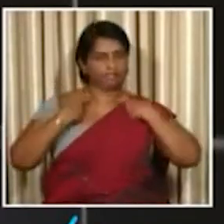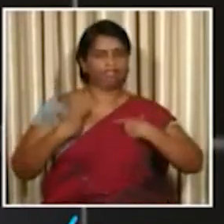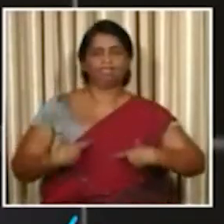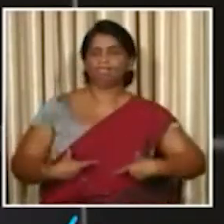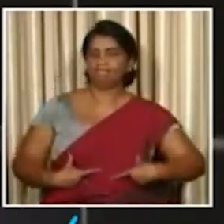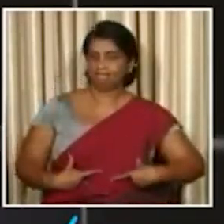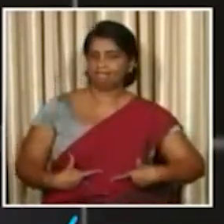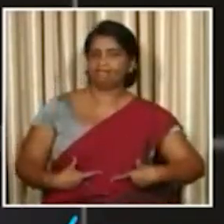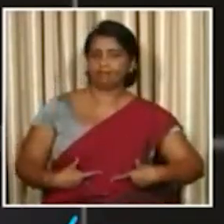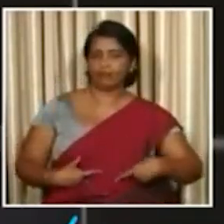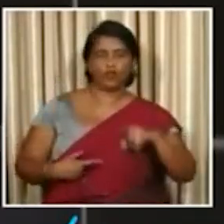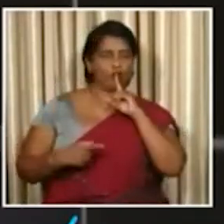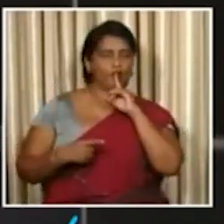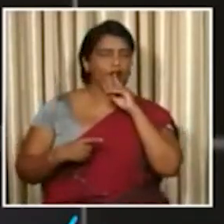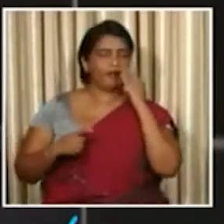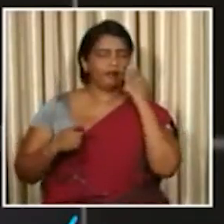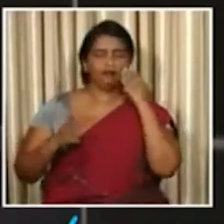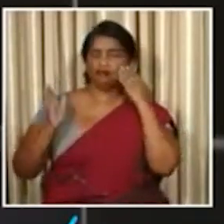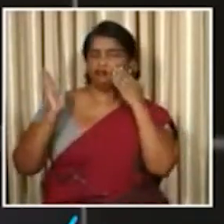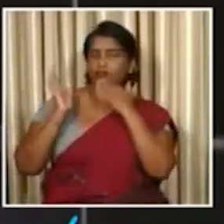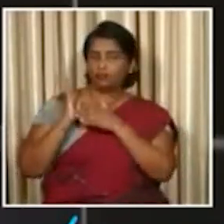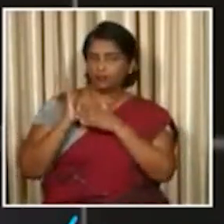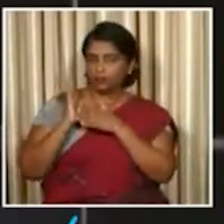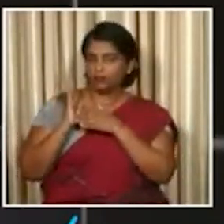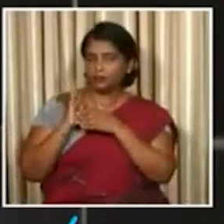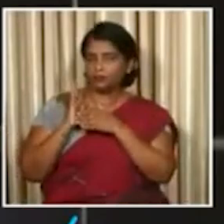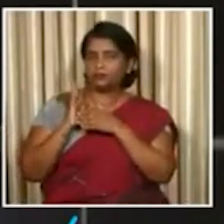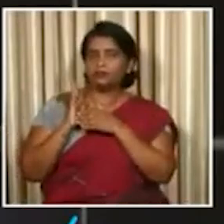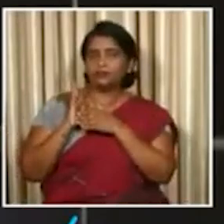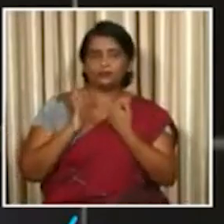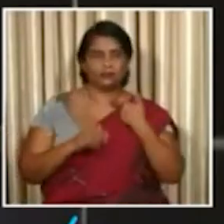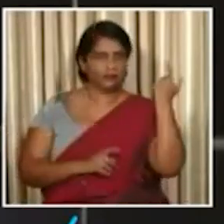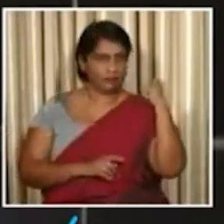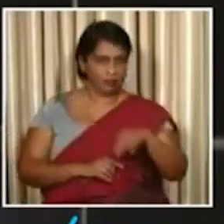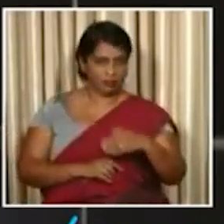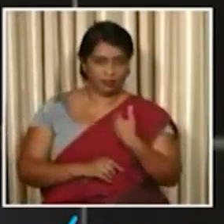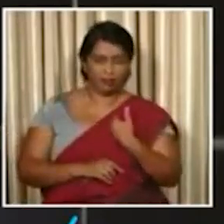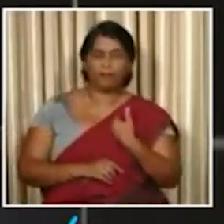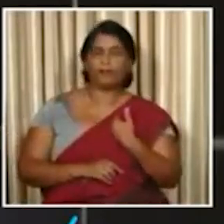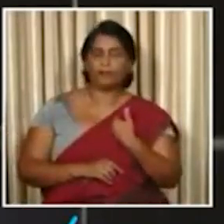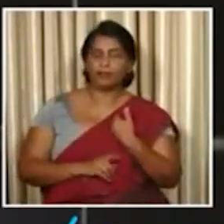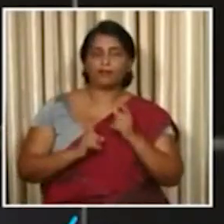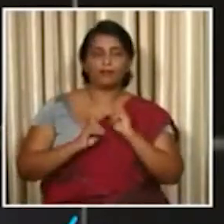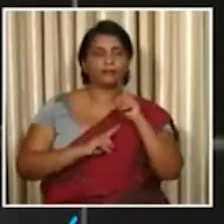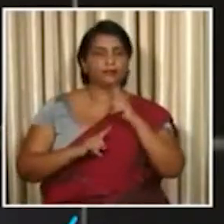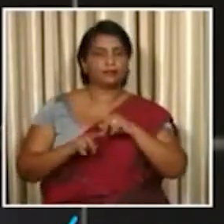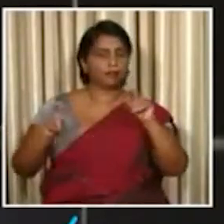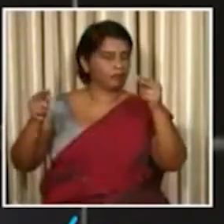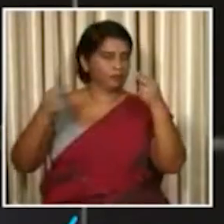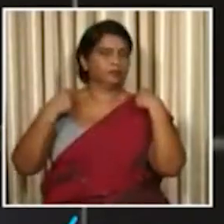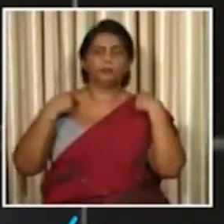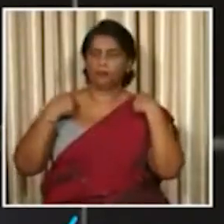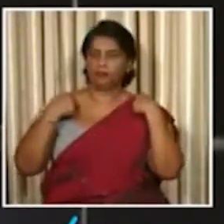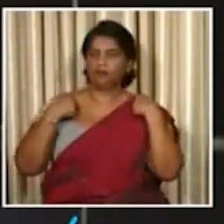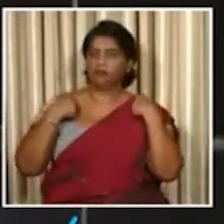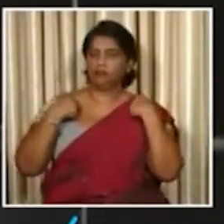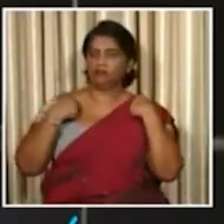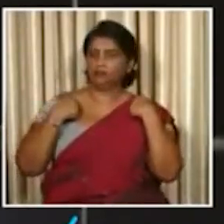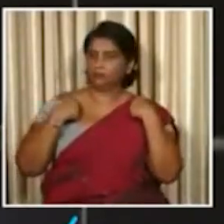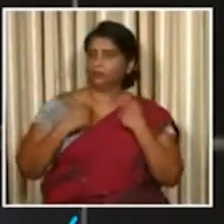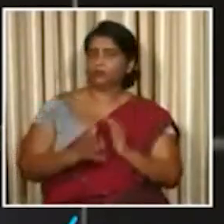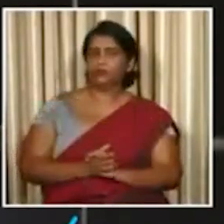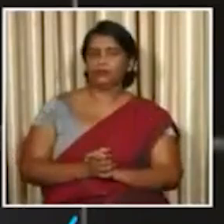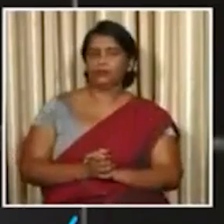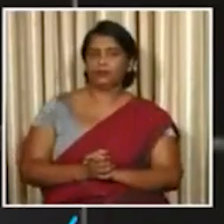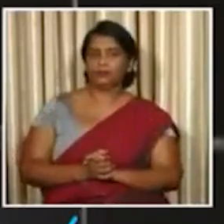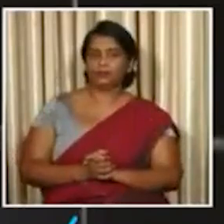invite this House's conscience to look at the terrible incidents that is